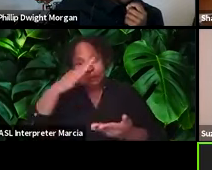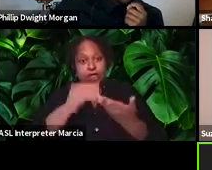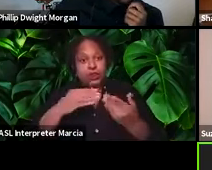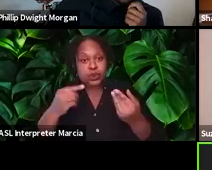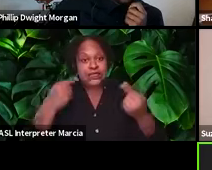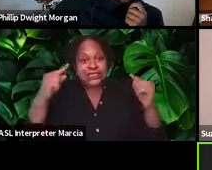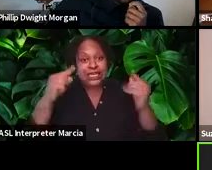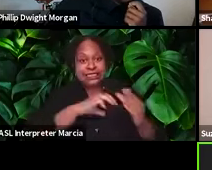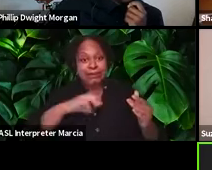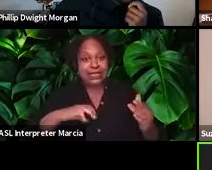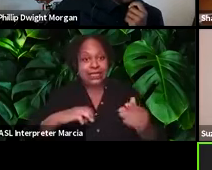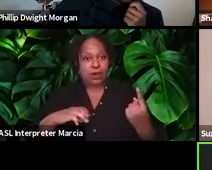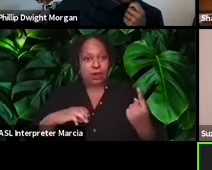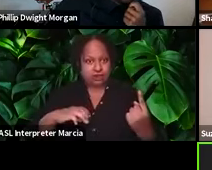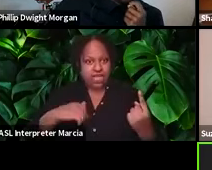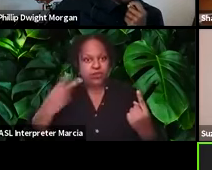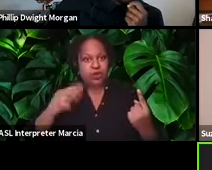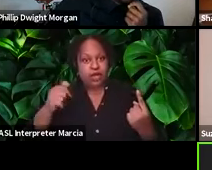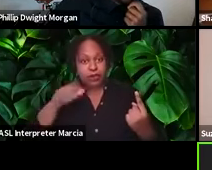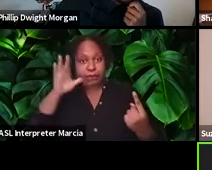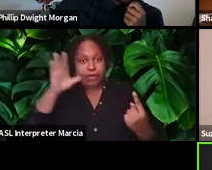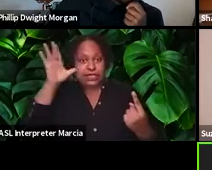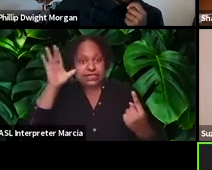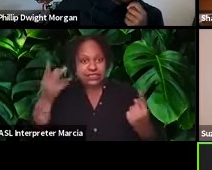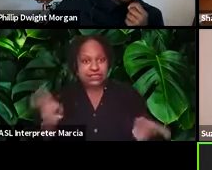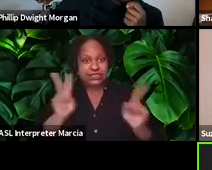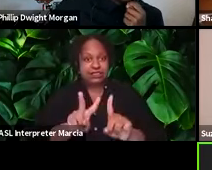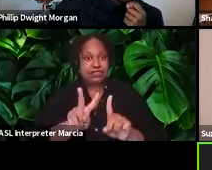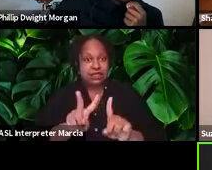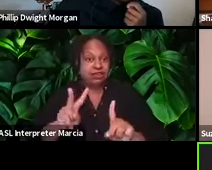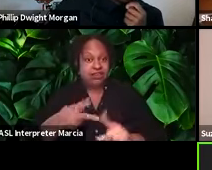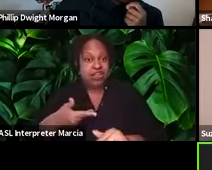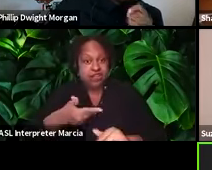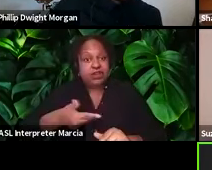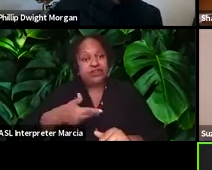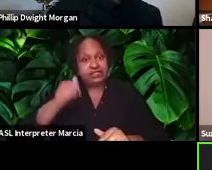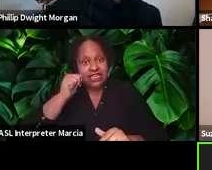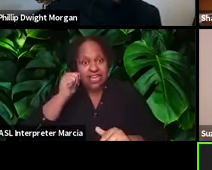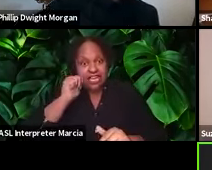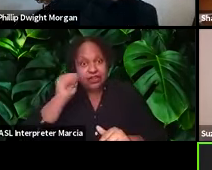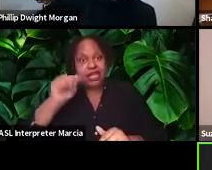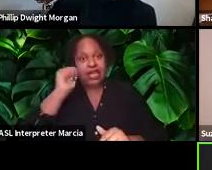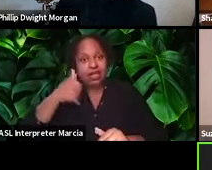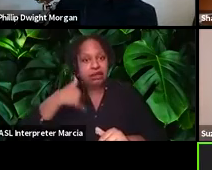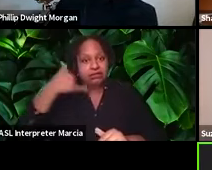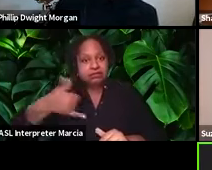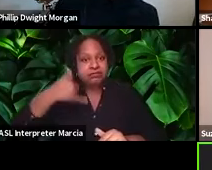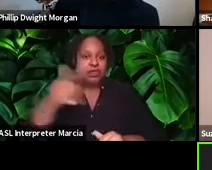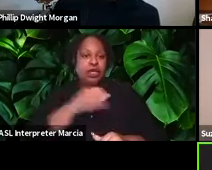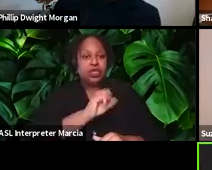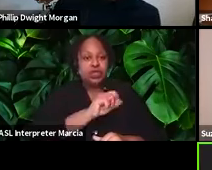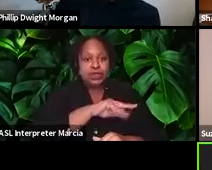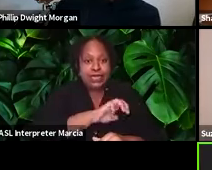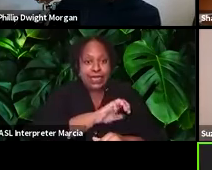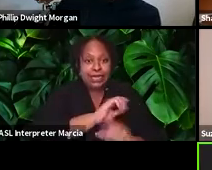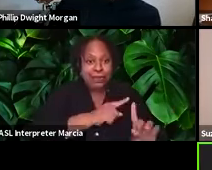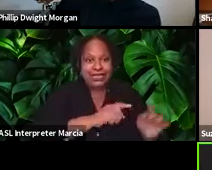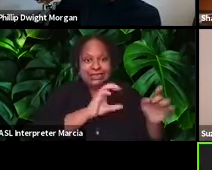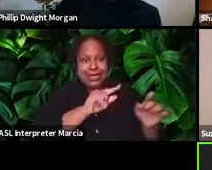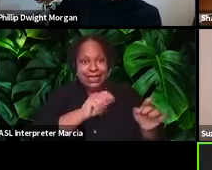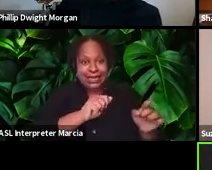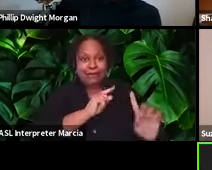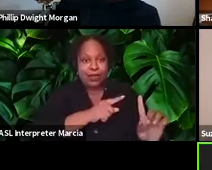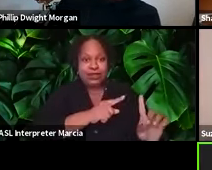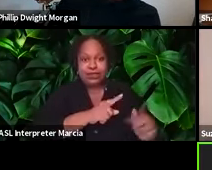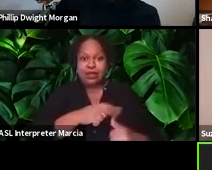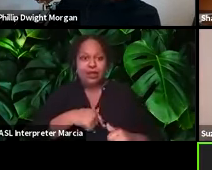There's two other parents where we are literally on the phone almost daily, you know, to Suzanne's point and Selena's point about like, girl, am I